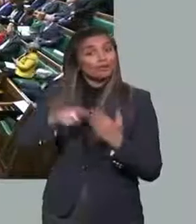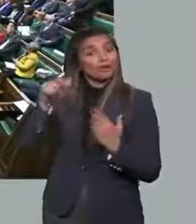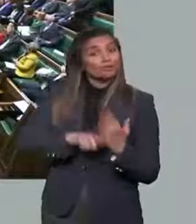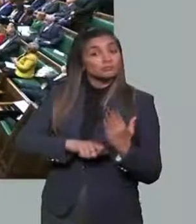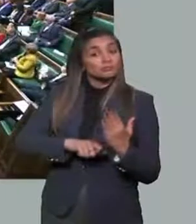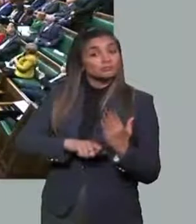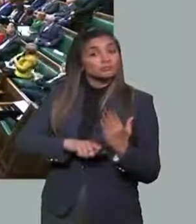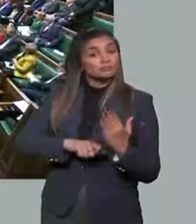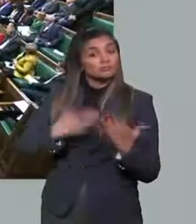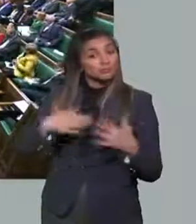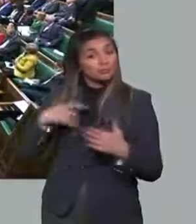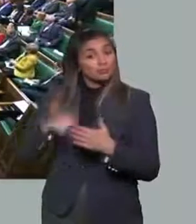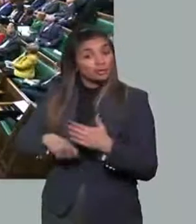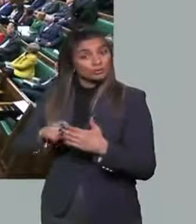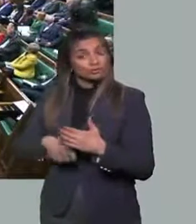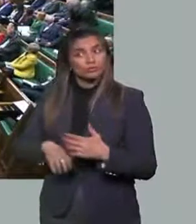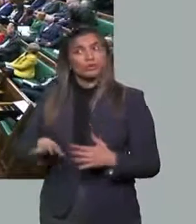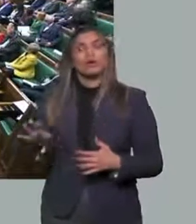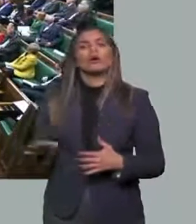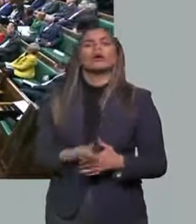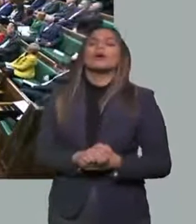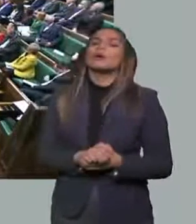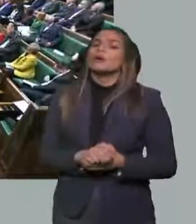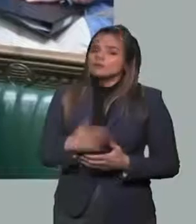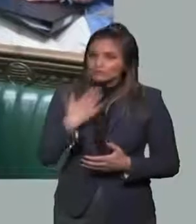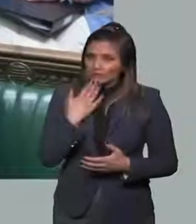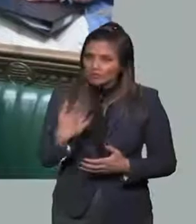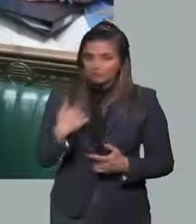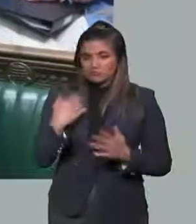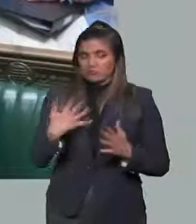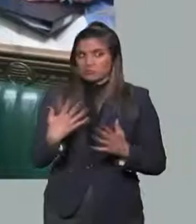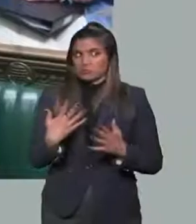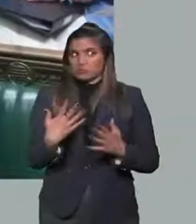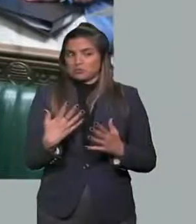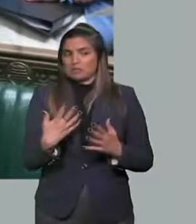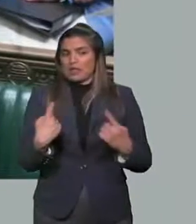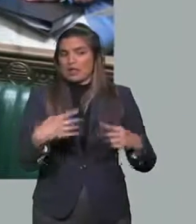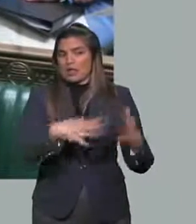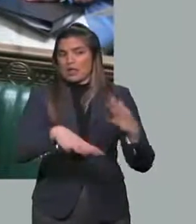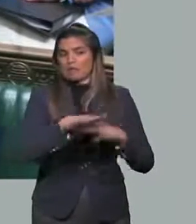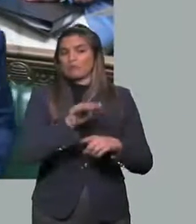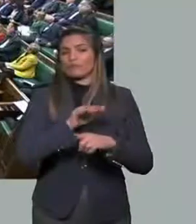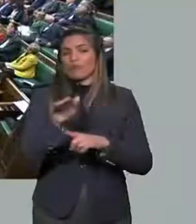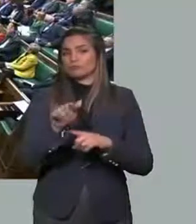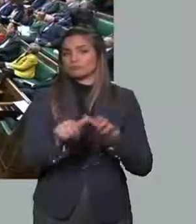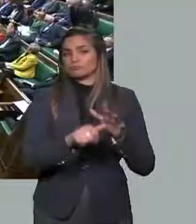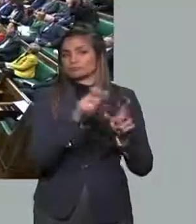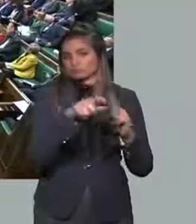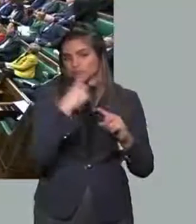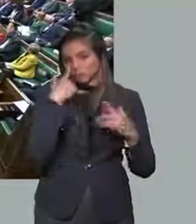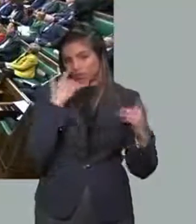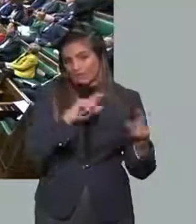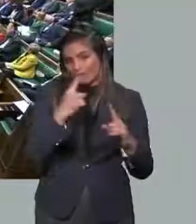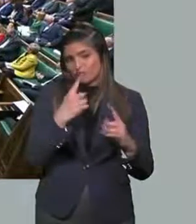Can I thank the chair of the ISC? I think I would have to let the Foreign Secretary and the Foreign Office check carefully and respond to him in due course.